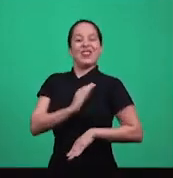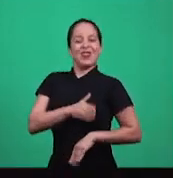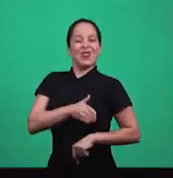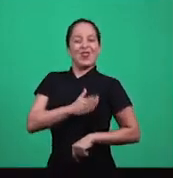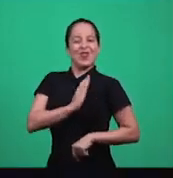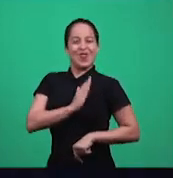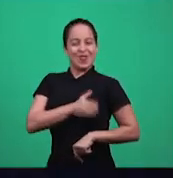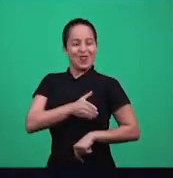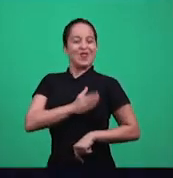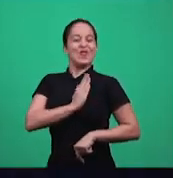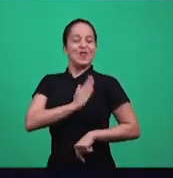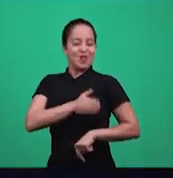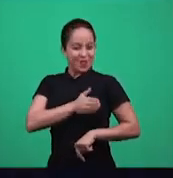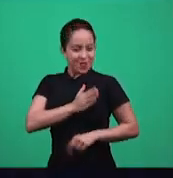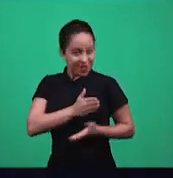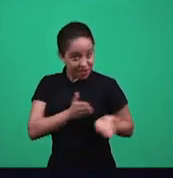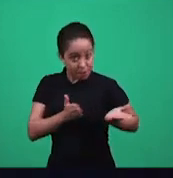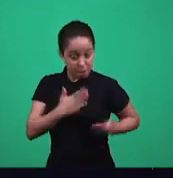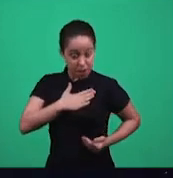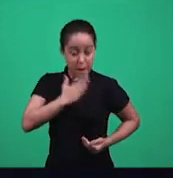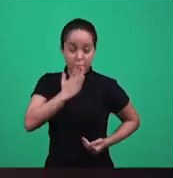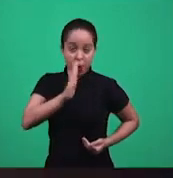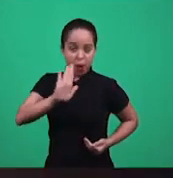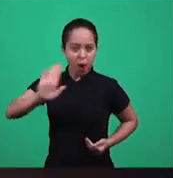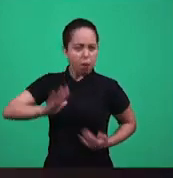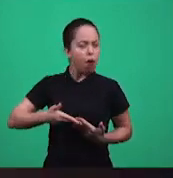And I shall fulfill my promise.